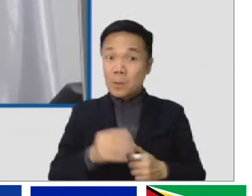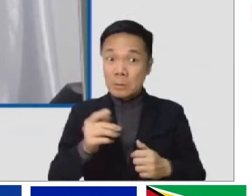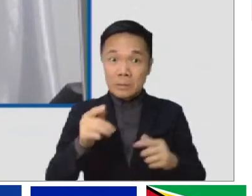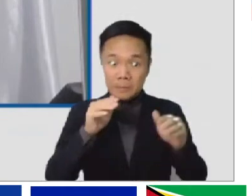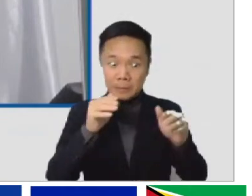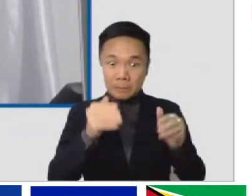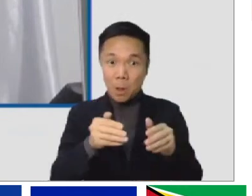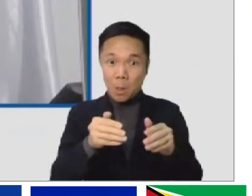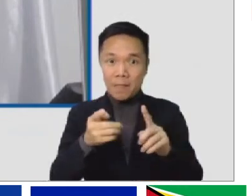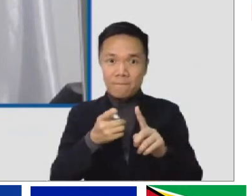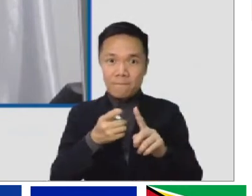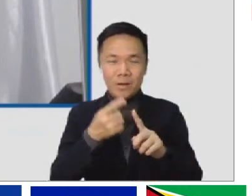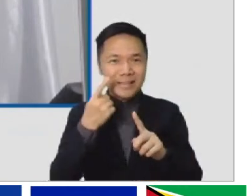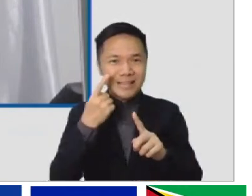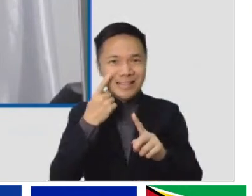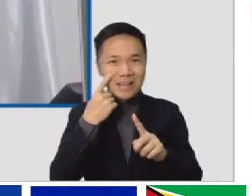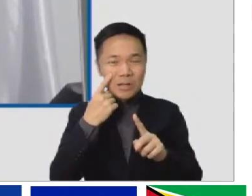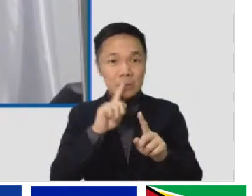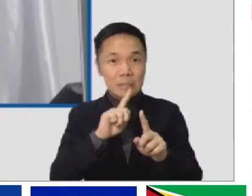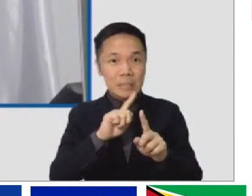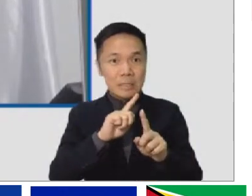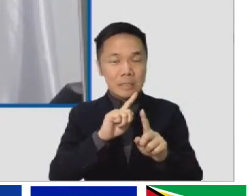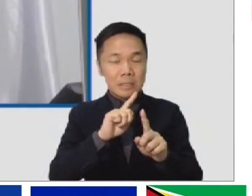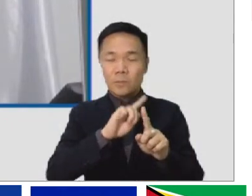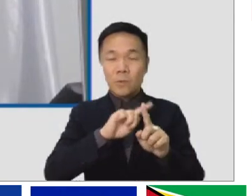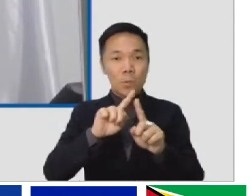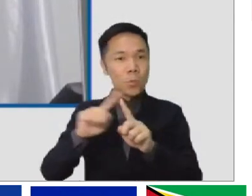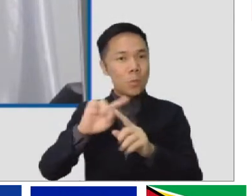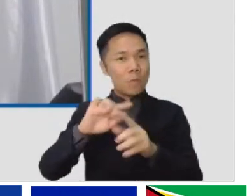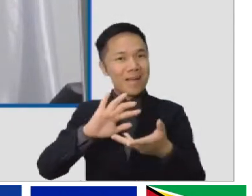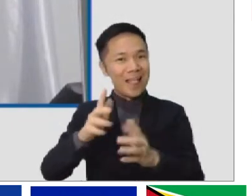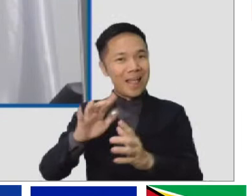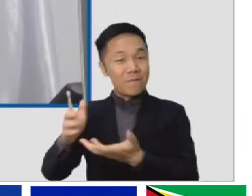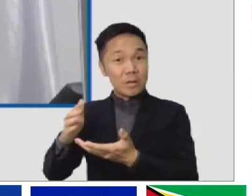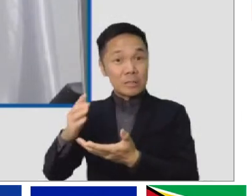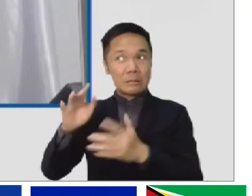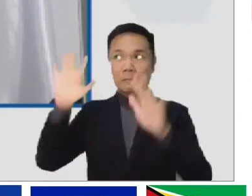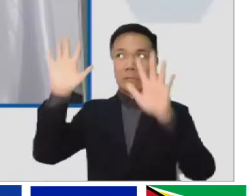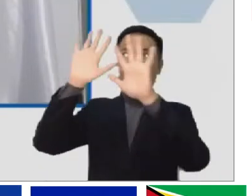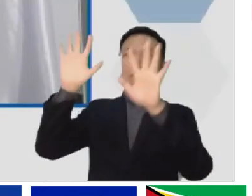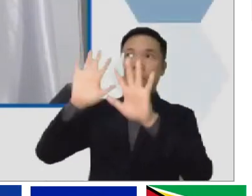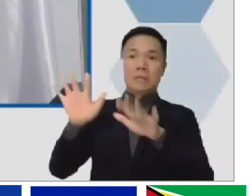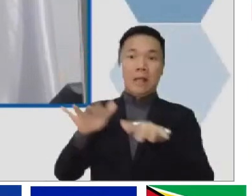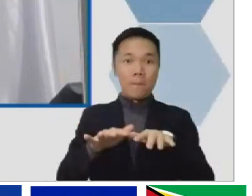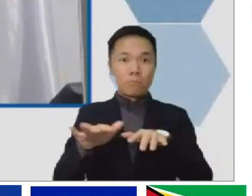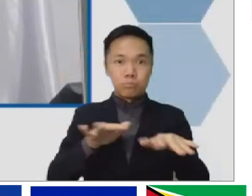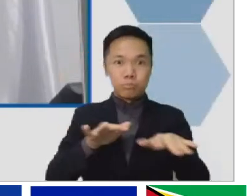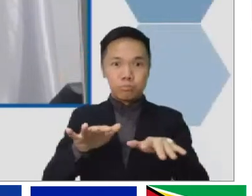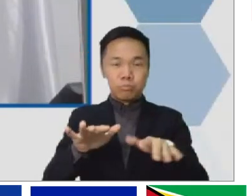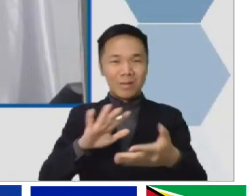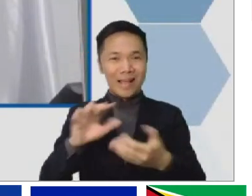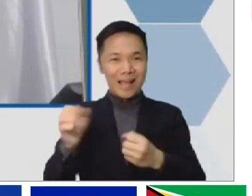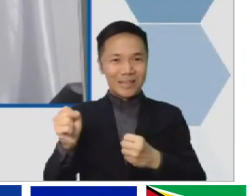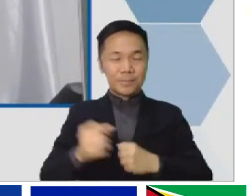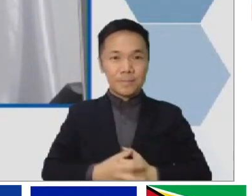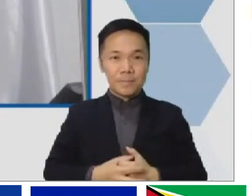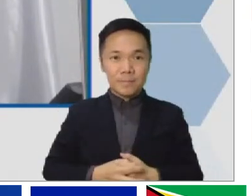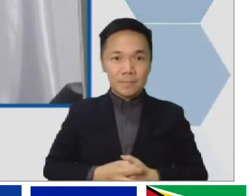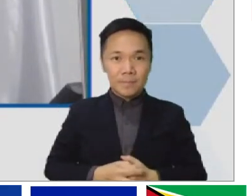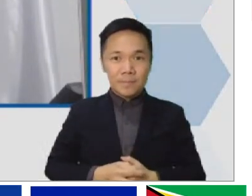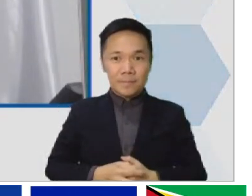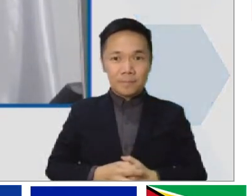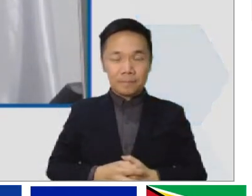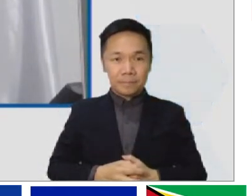hazards, meteorological and climate hazards. I would like to tell you that we are developing